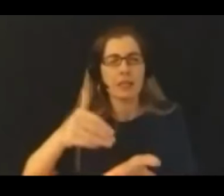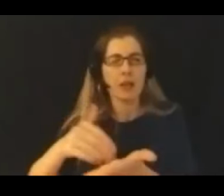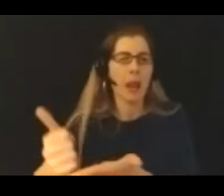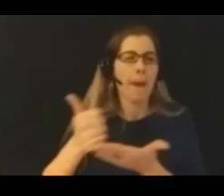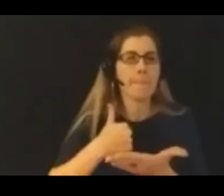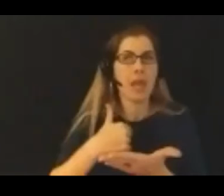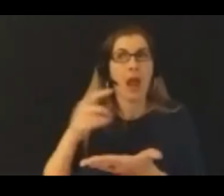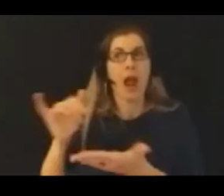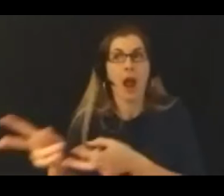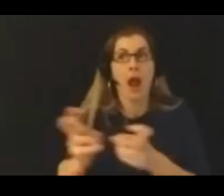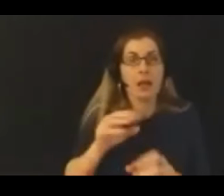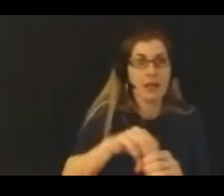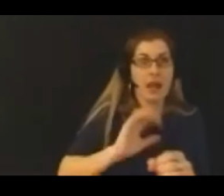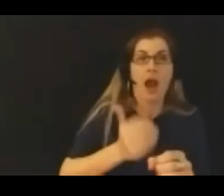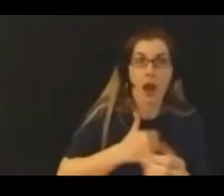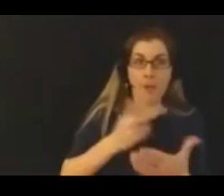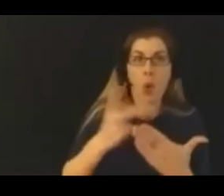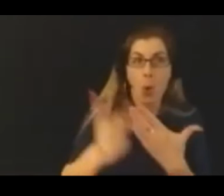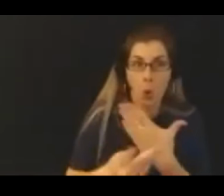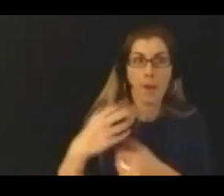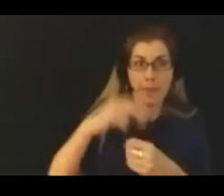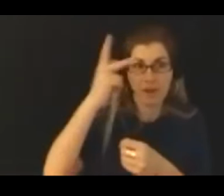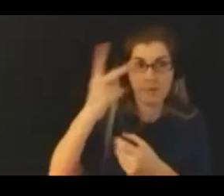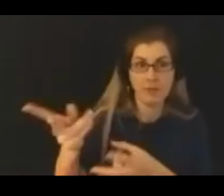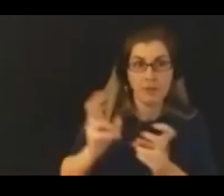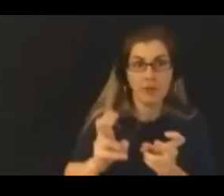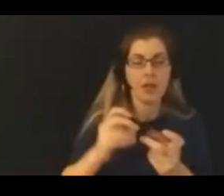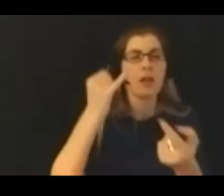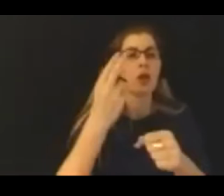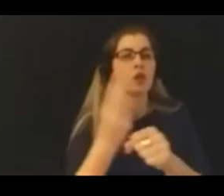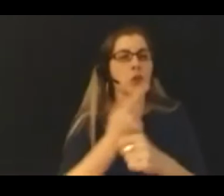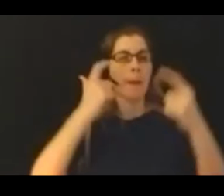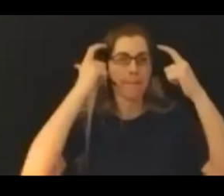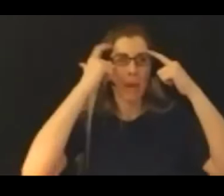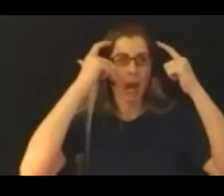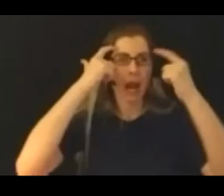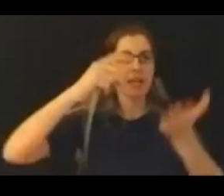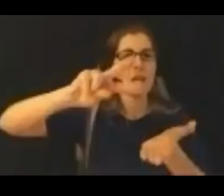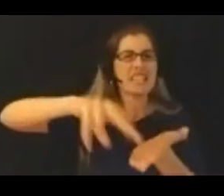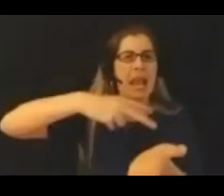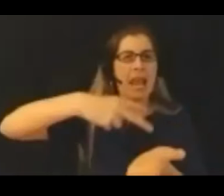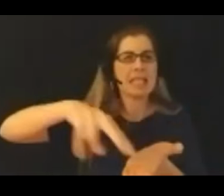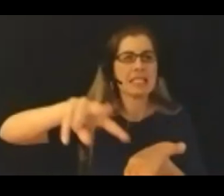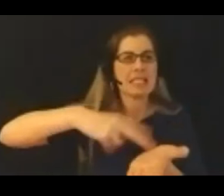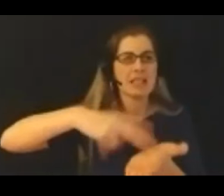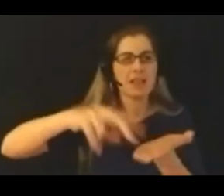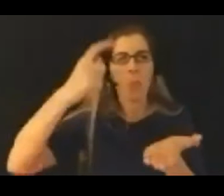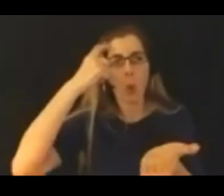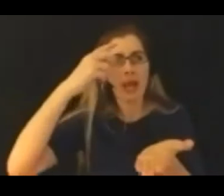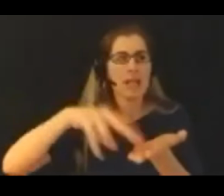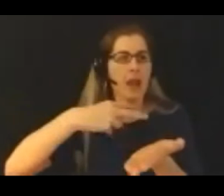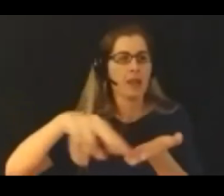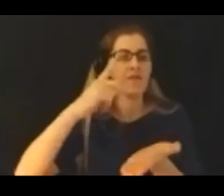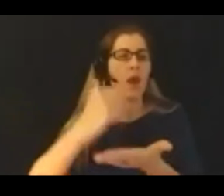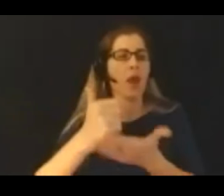all of our programming and educational philosophy, is the idea of using the brain dance as a foundational